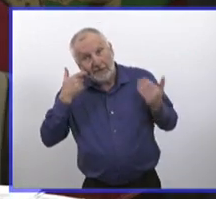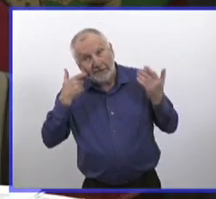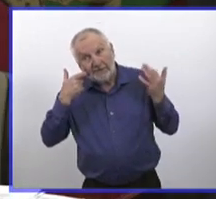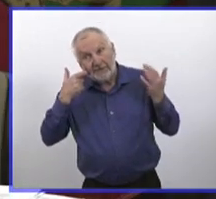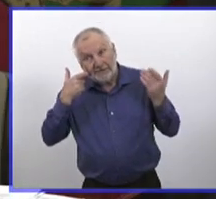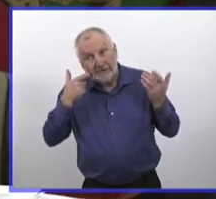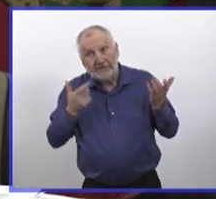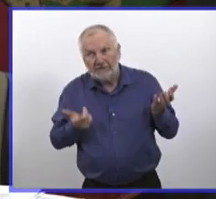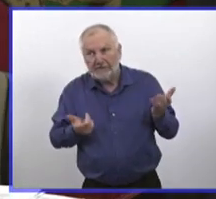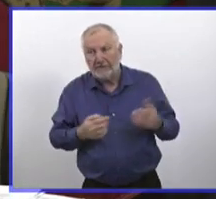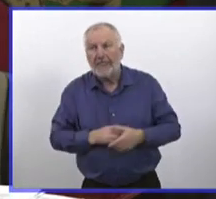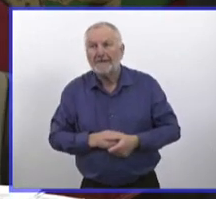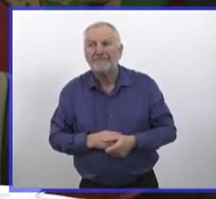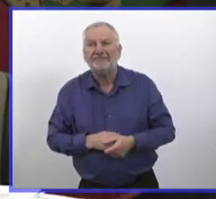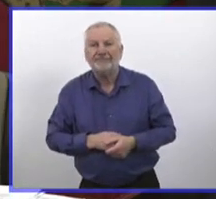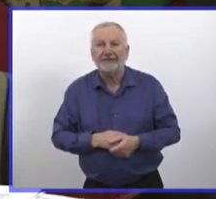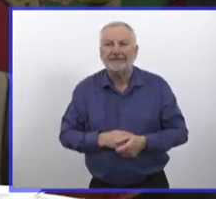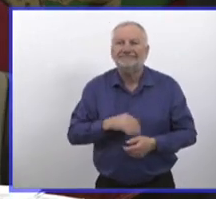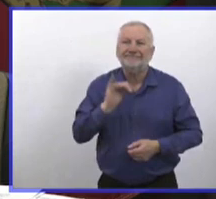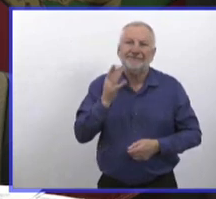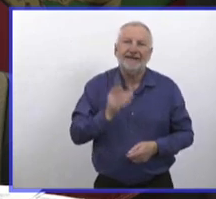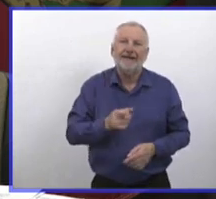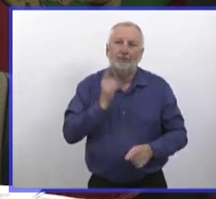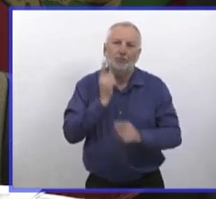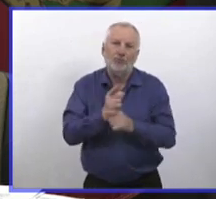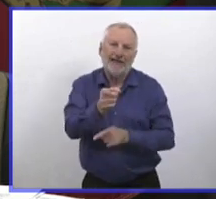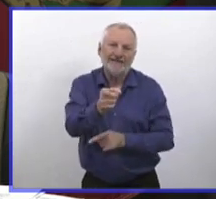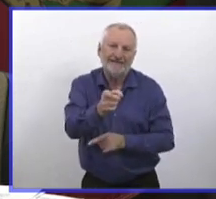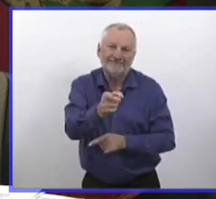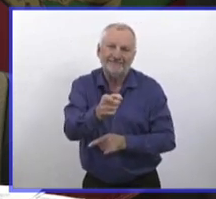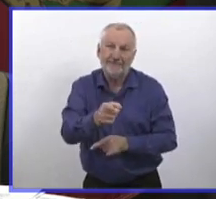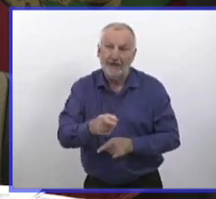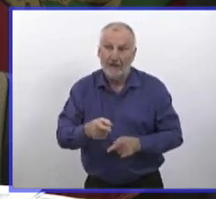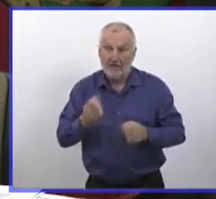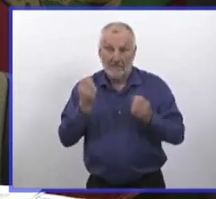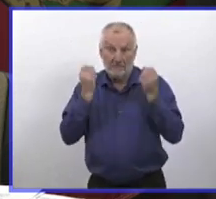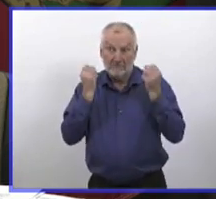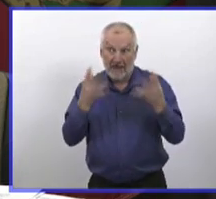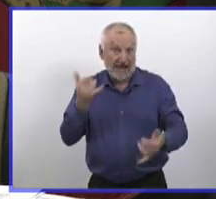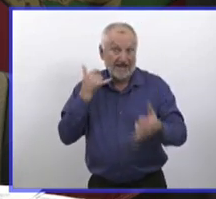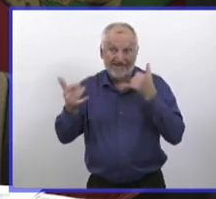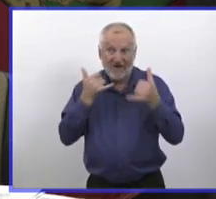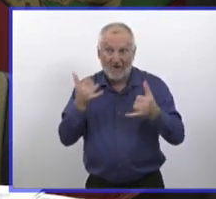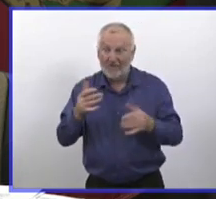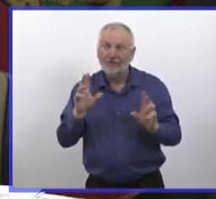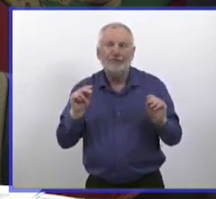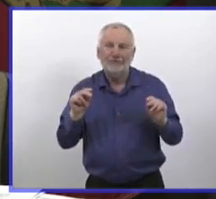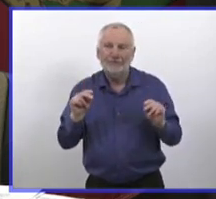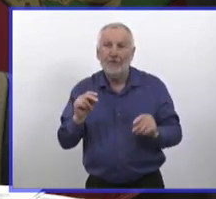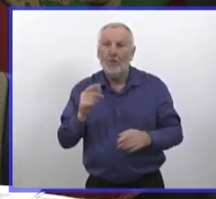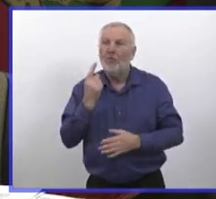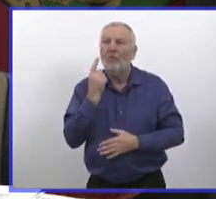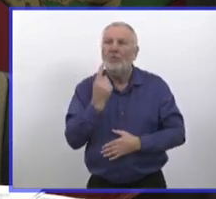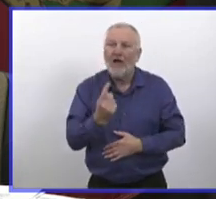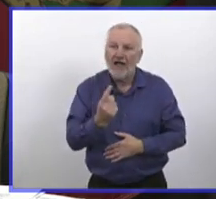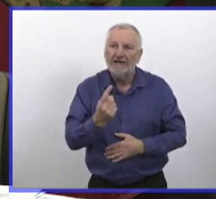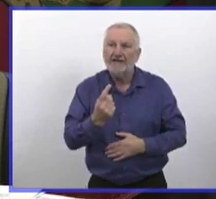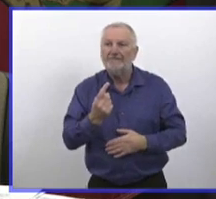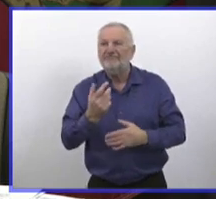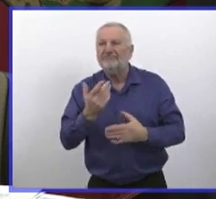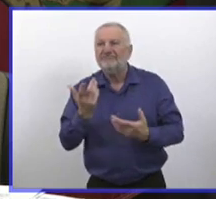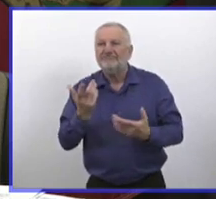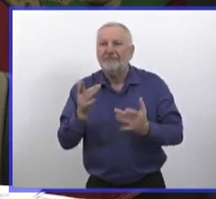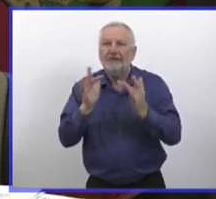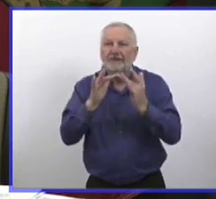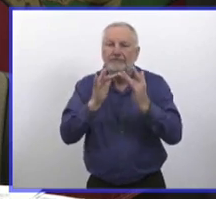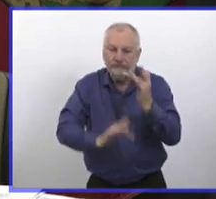at the call center yesterday, not to do with volume as I had mentioned, but because of a maintenance that was that occurred at an incorrect time.